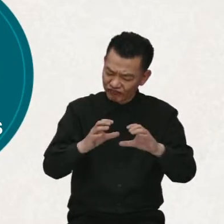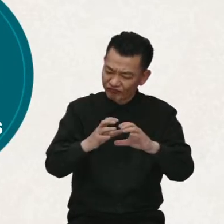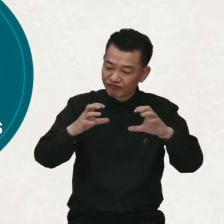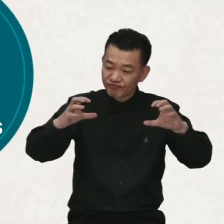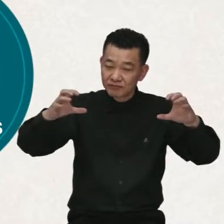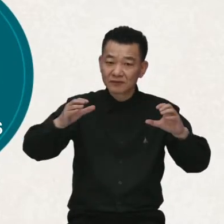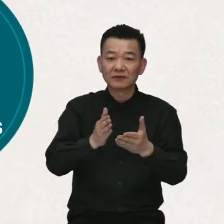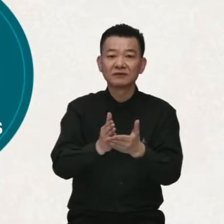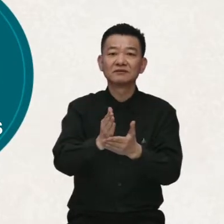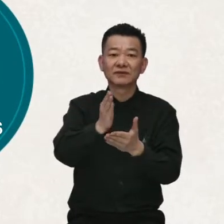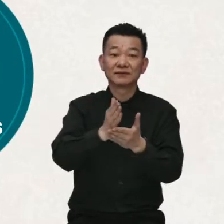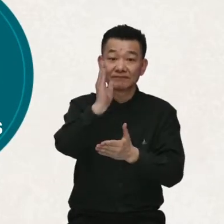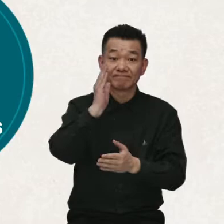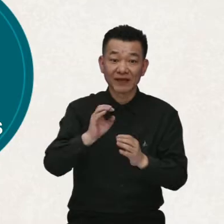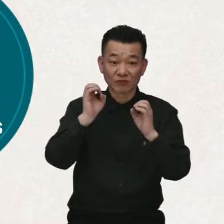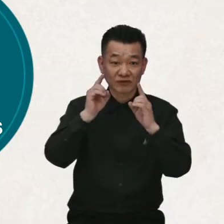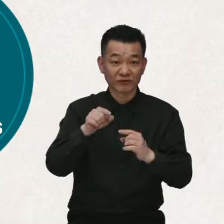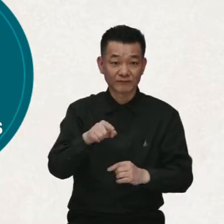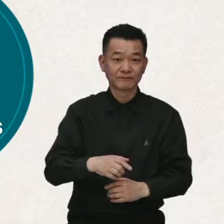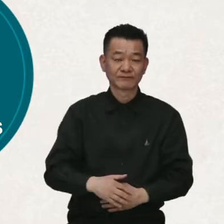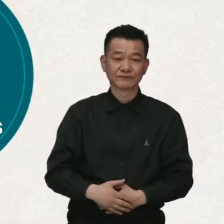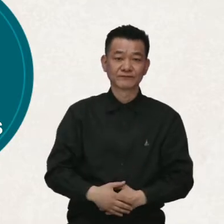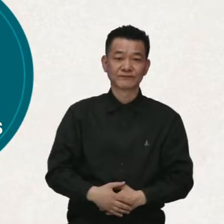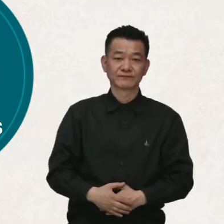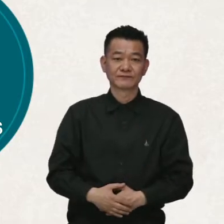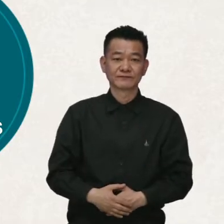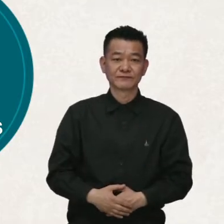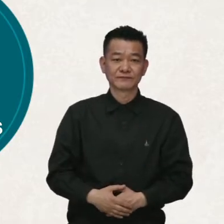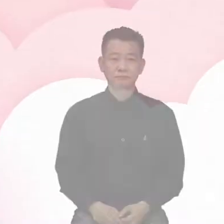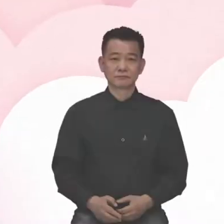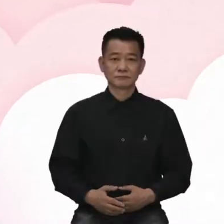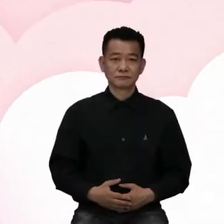with disabilities can be promoted.